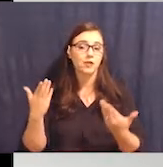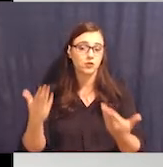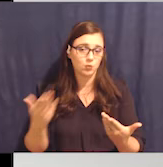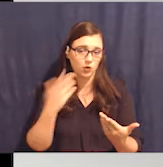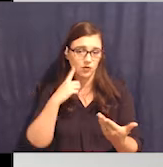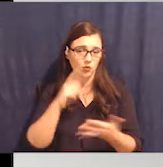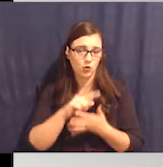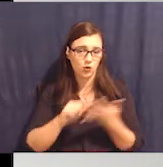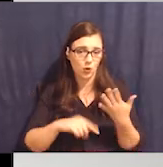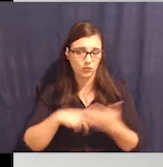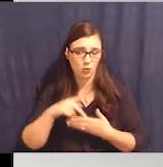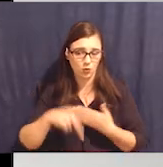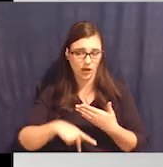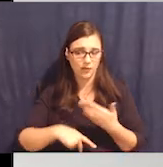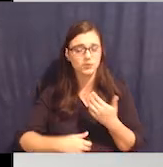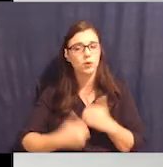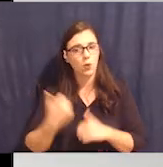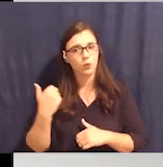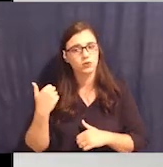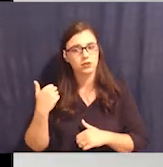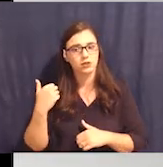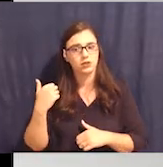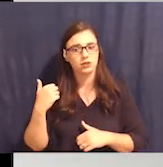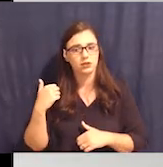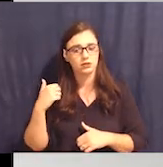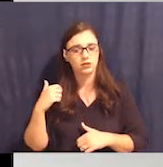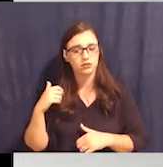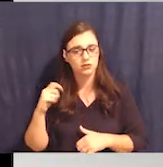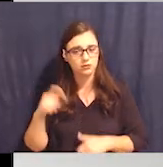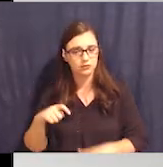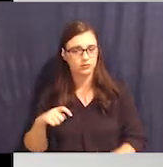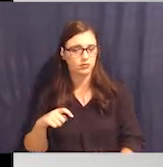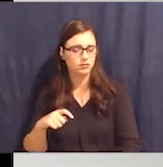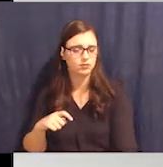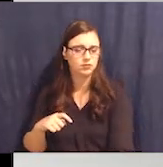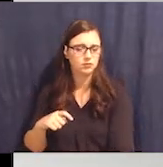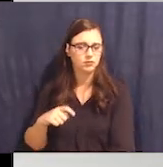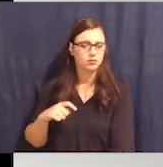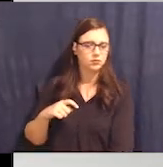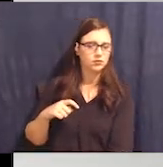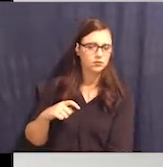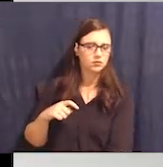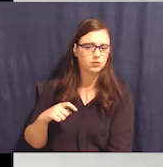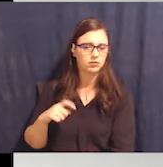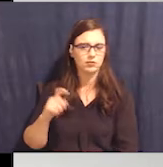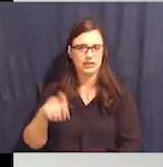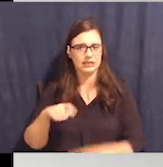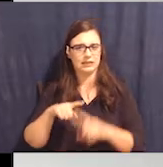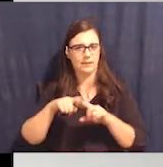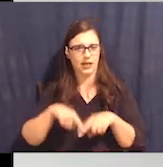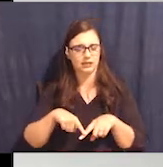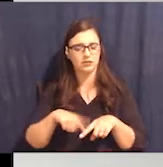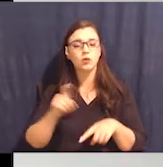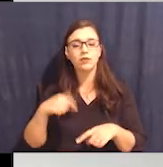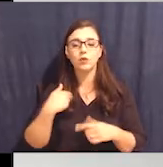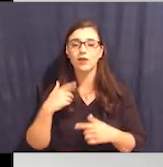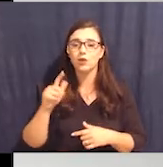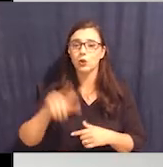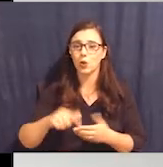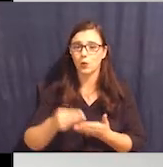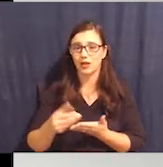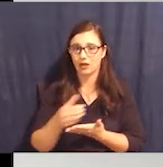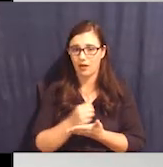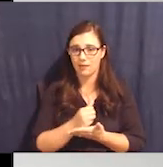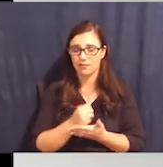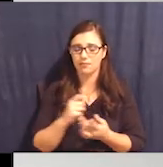eligible for those programs, which are mostly needs-based, you need to have a lower level